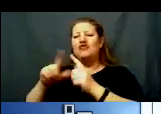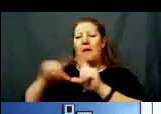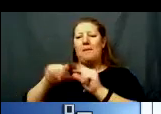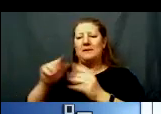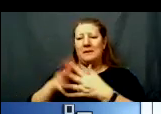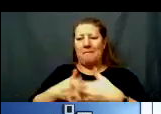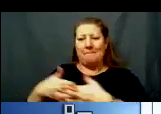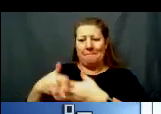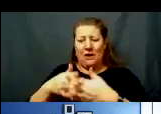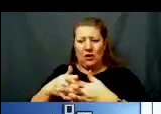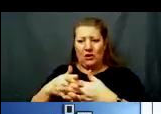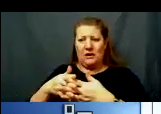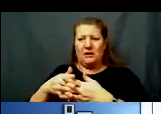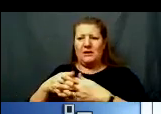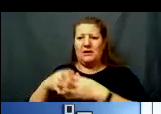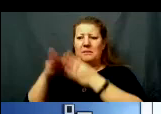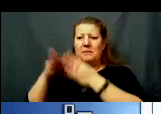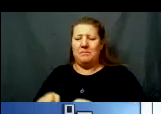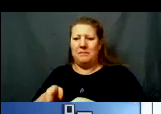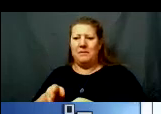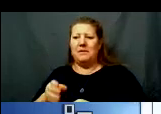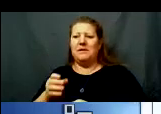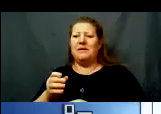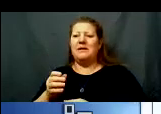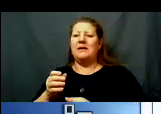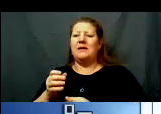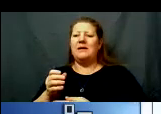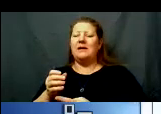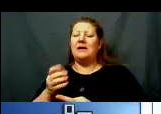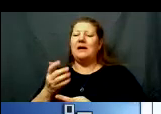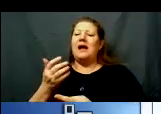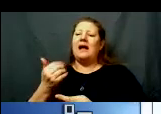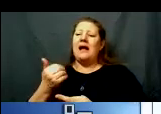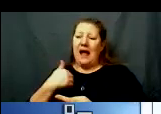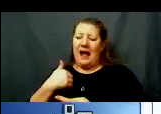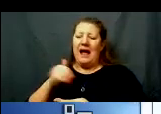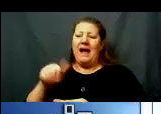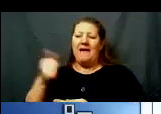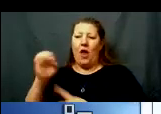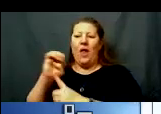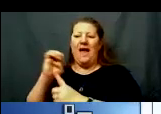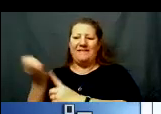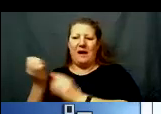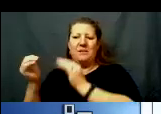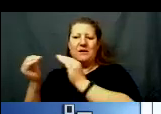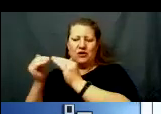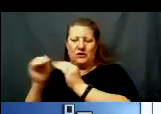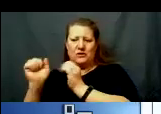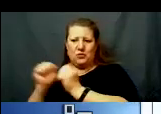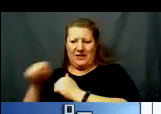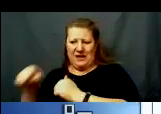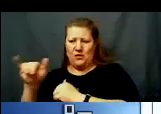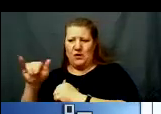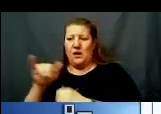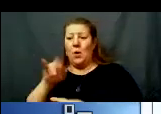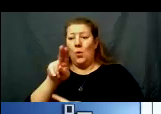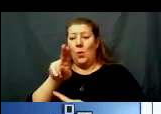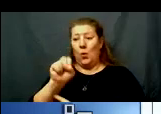Now, there's many an environmental justice angle to this story, one of which is the fact that the U.S.